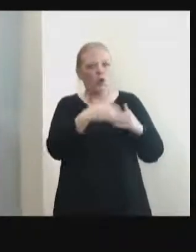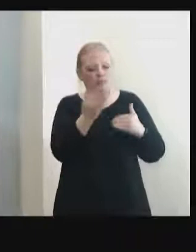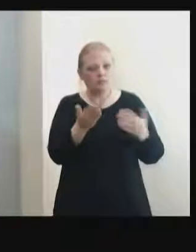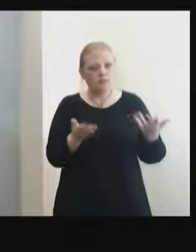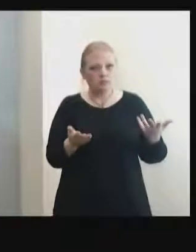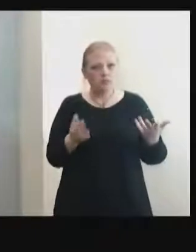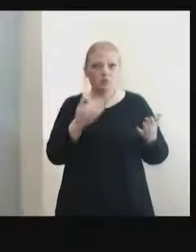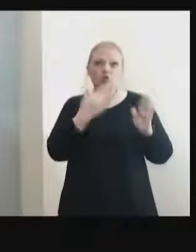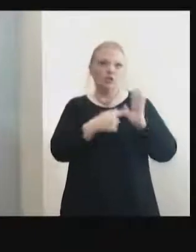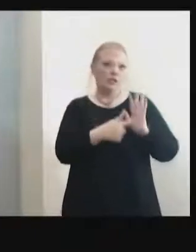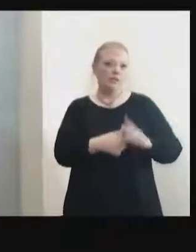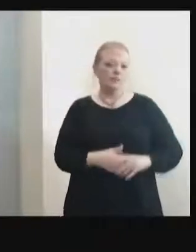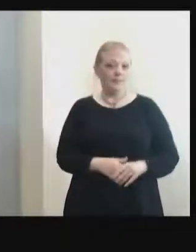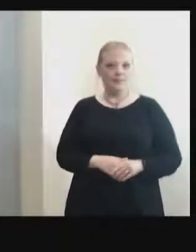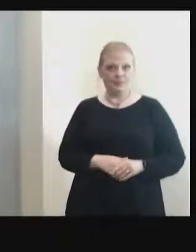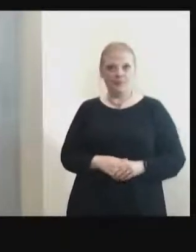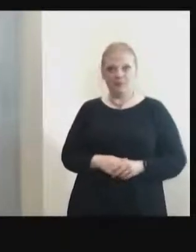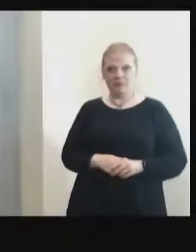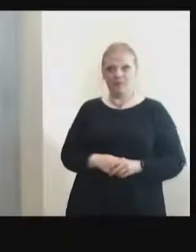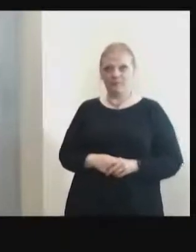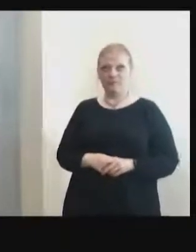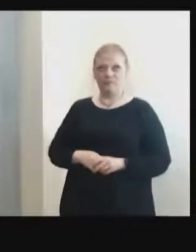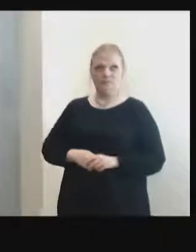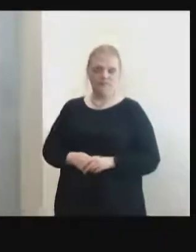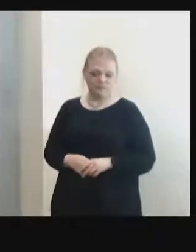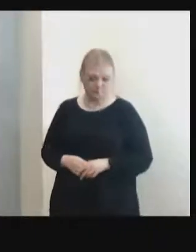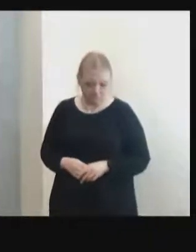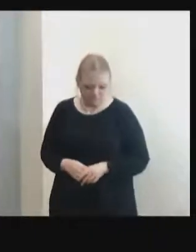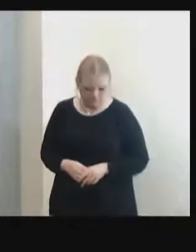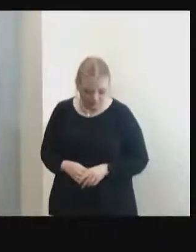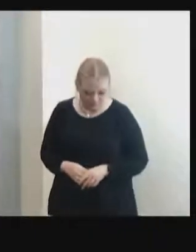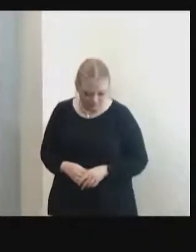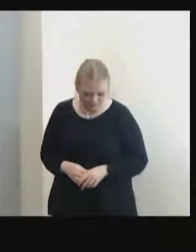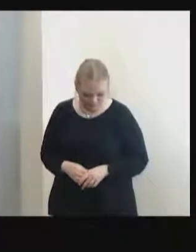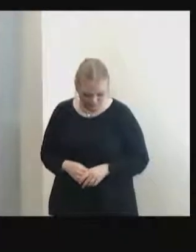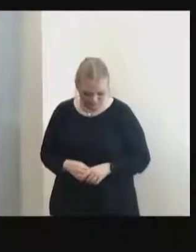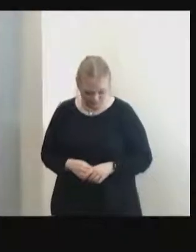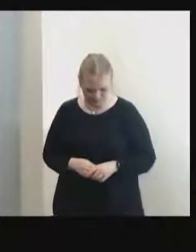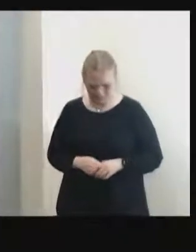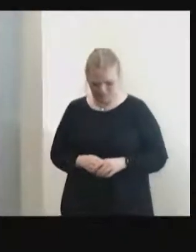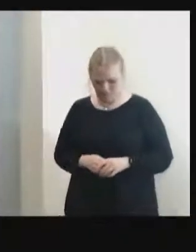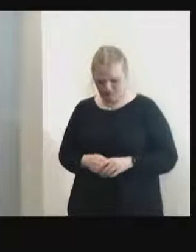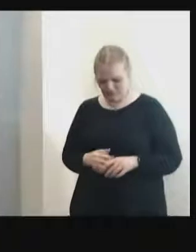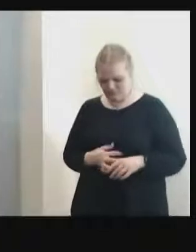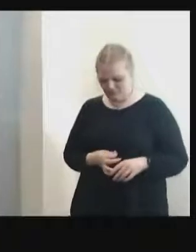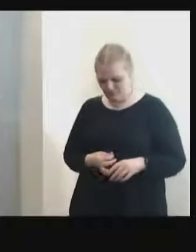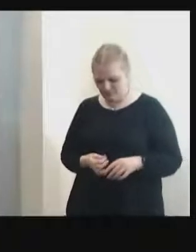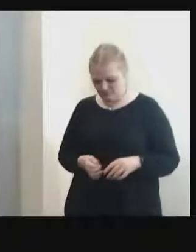That's a good sign.